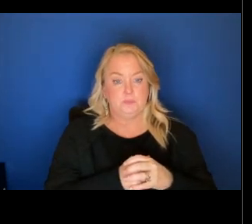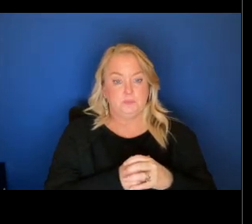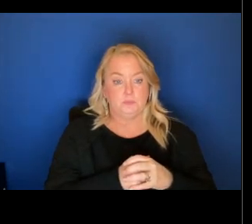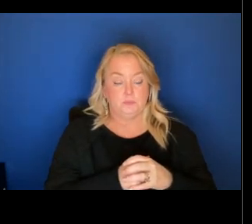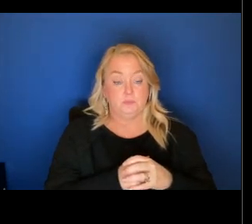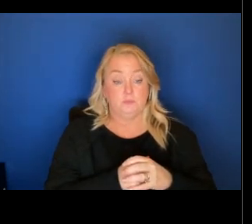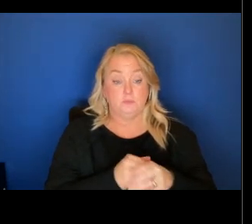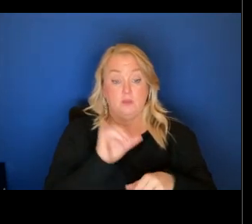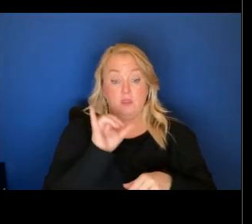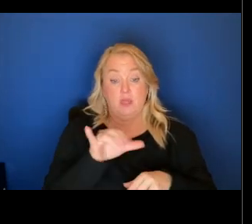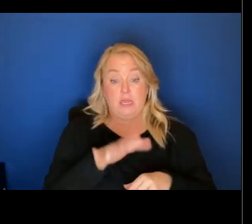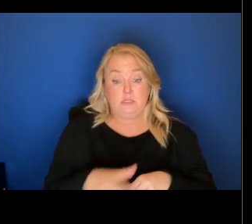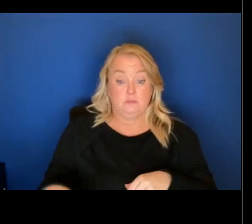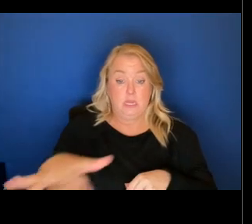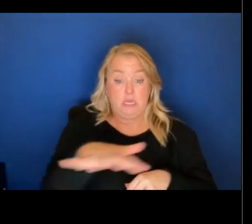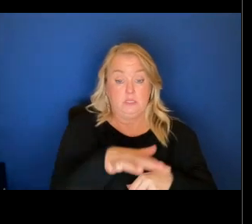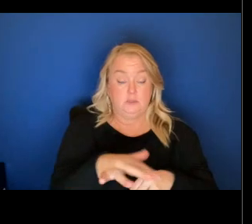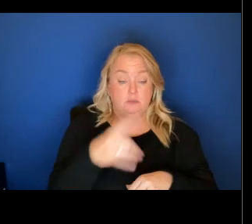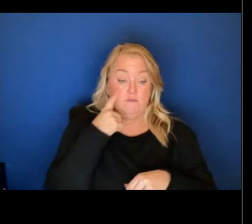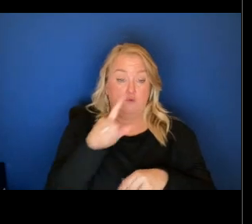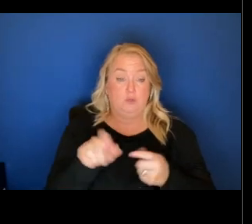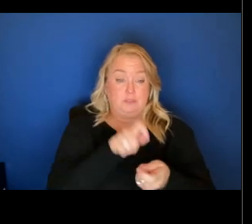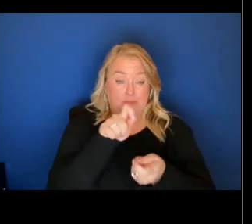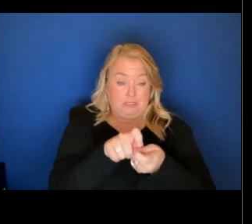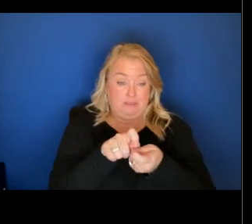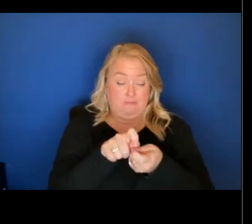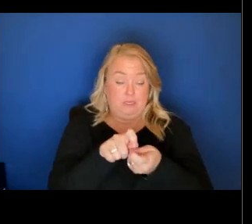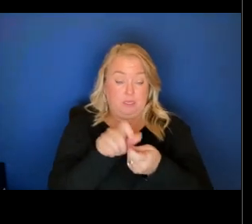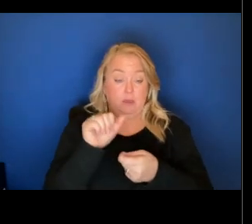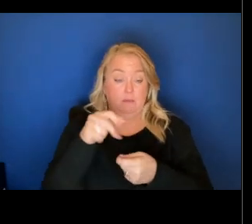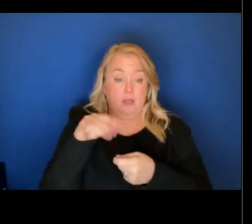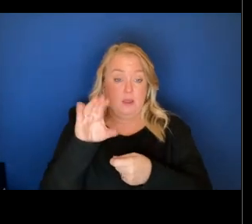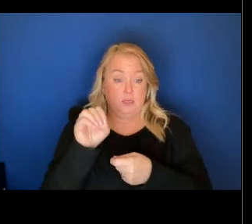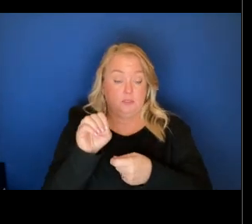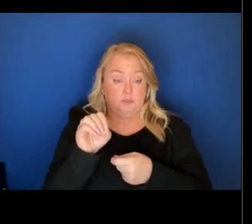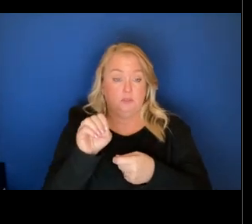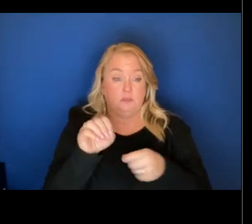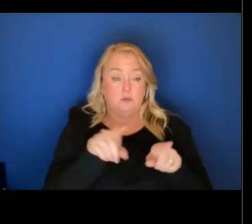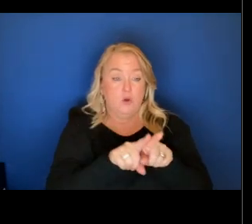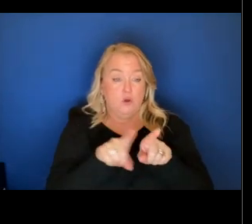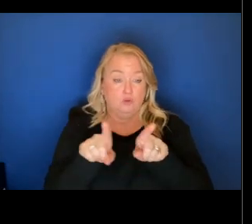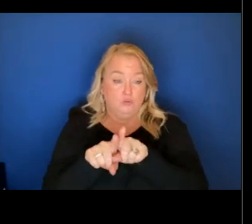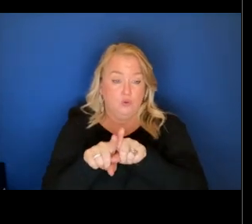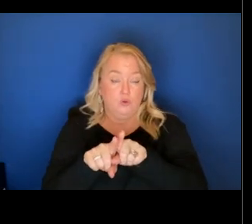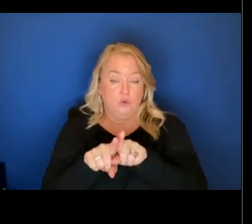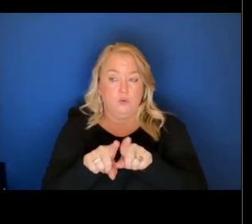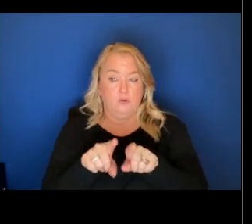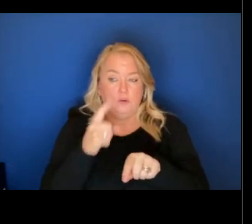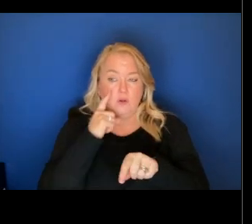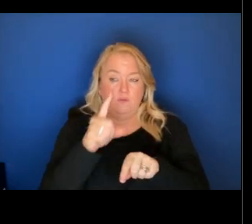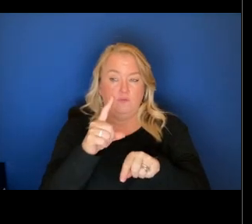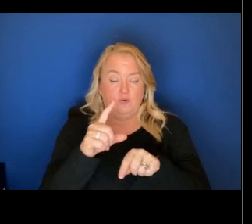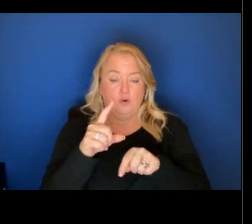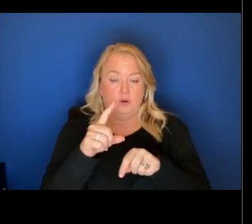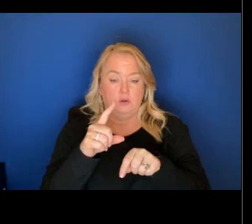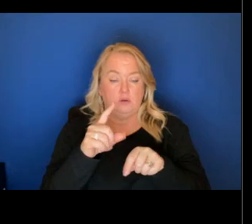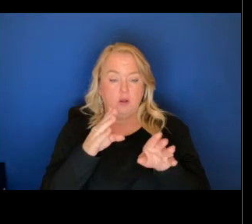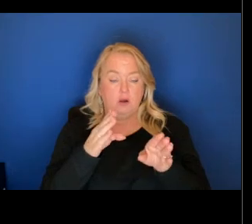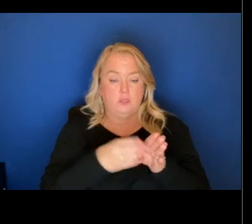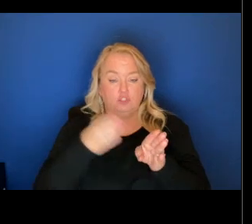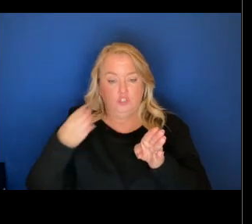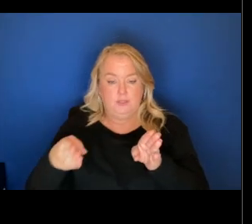The clear floor space for the specific appliance and the clear floor space for adjacent